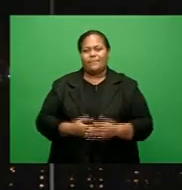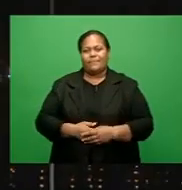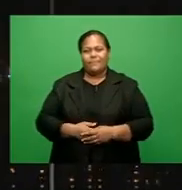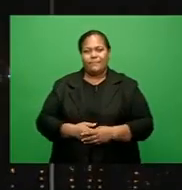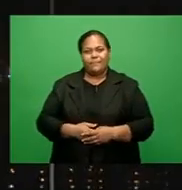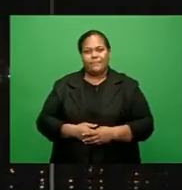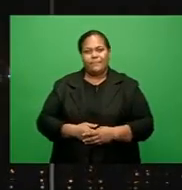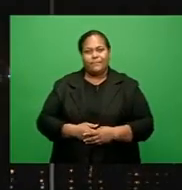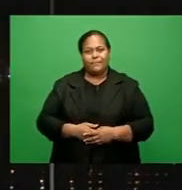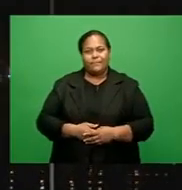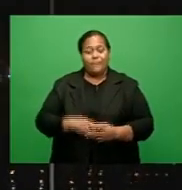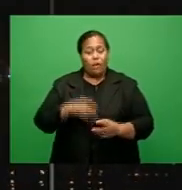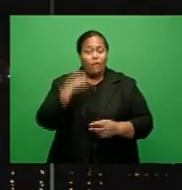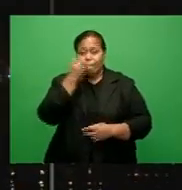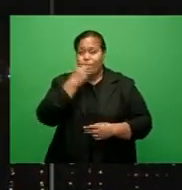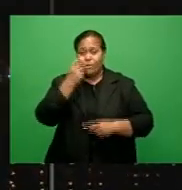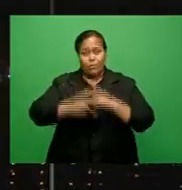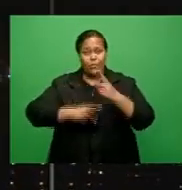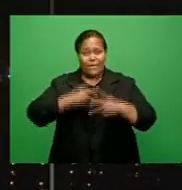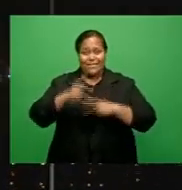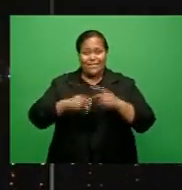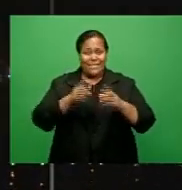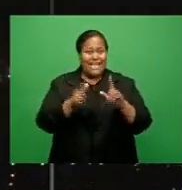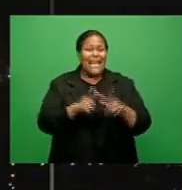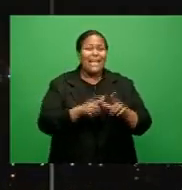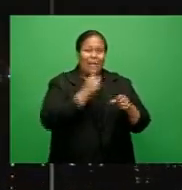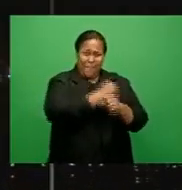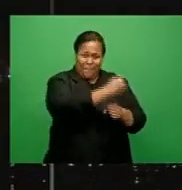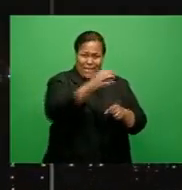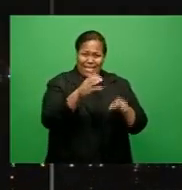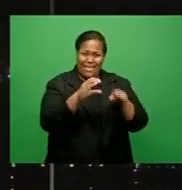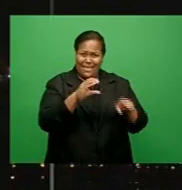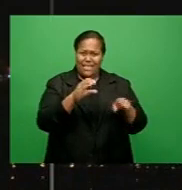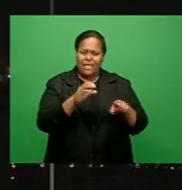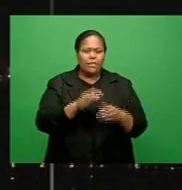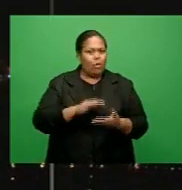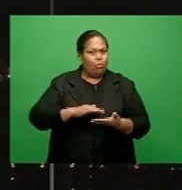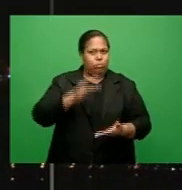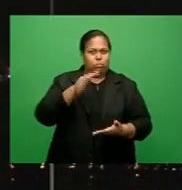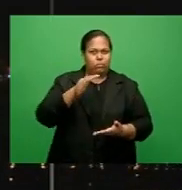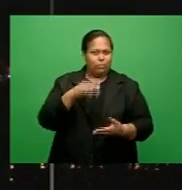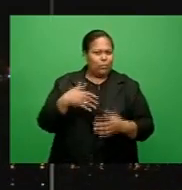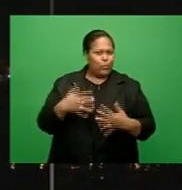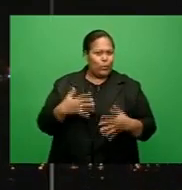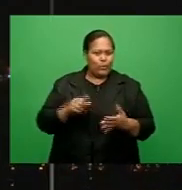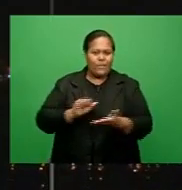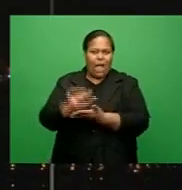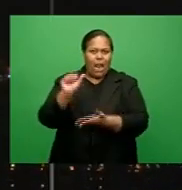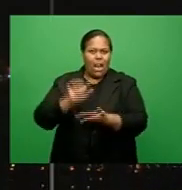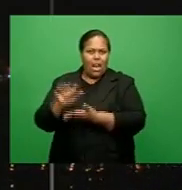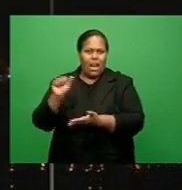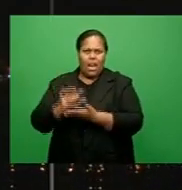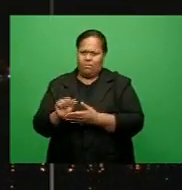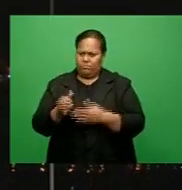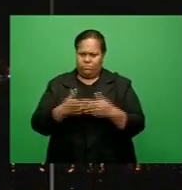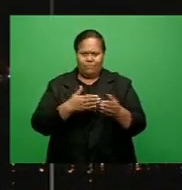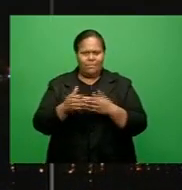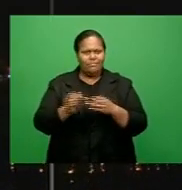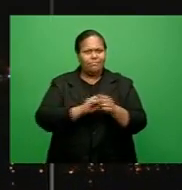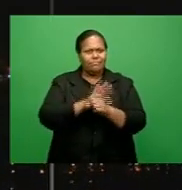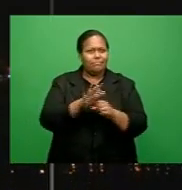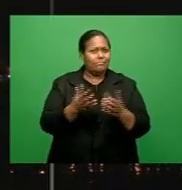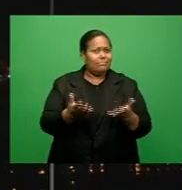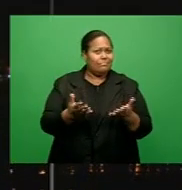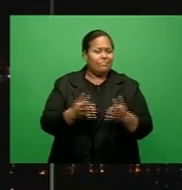News. Food Processors Fiji Limited has recorded an increase in sales despite the current economic situation due to the pandemic.